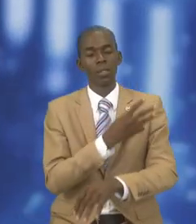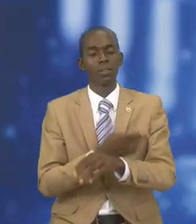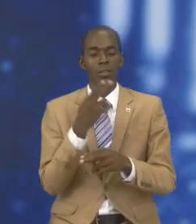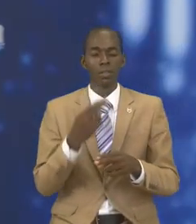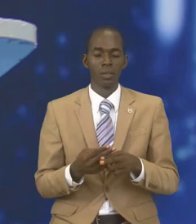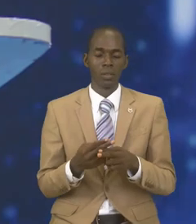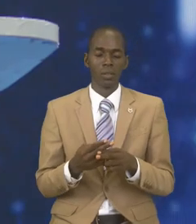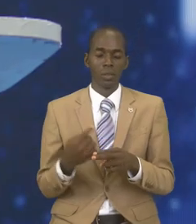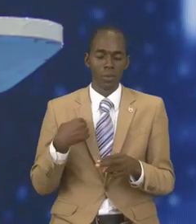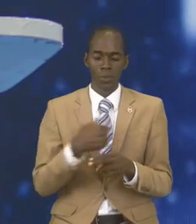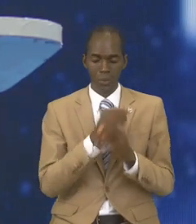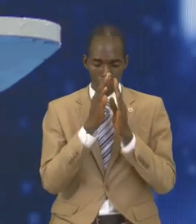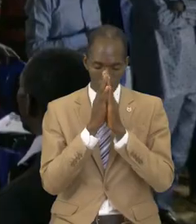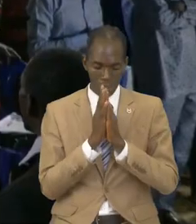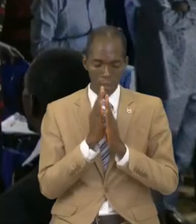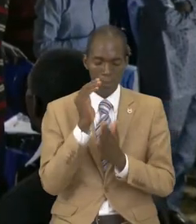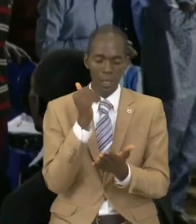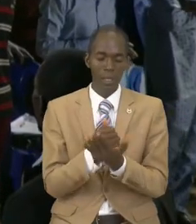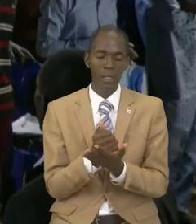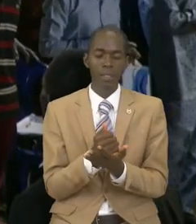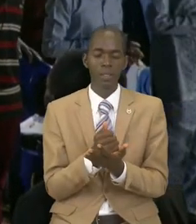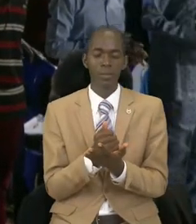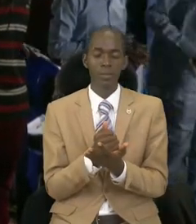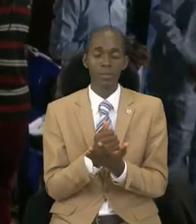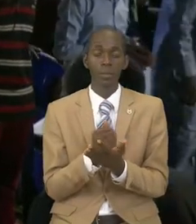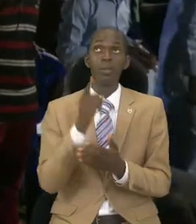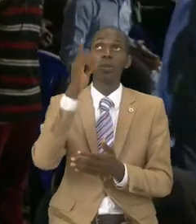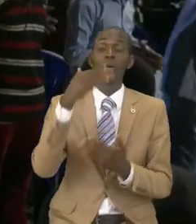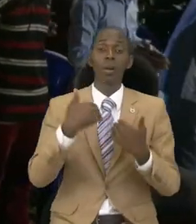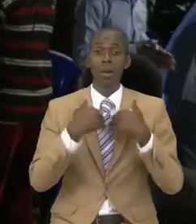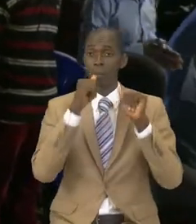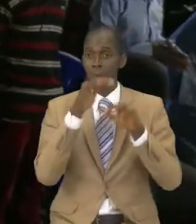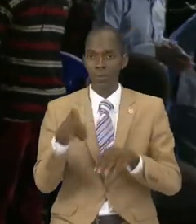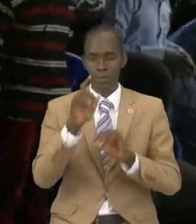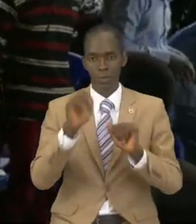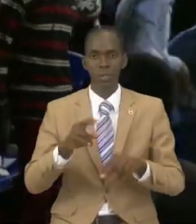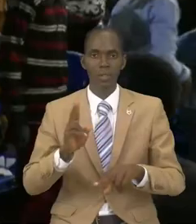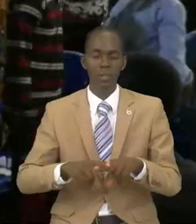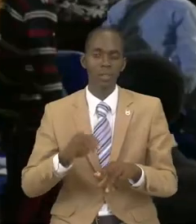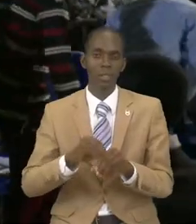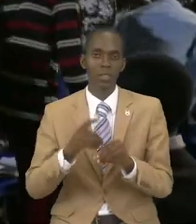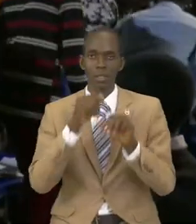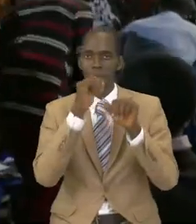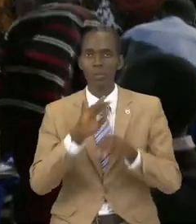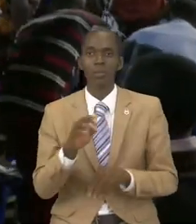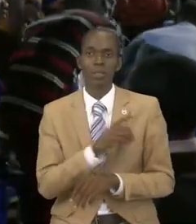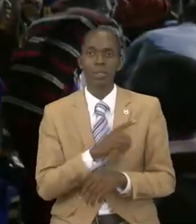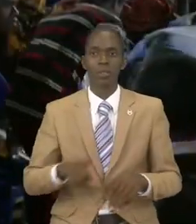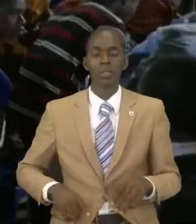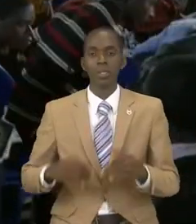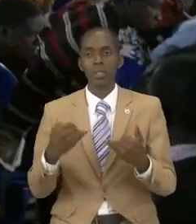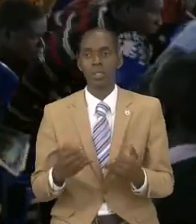name, we pray. God has blessed you already. You can sit down in the blessing of the Lord. We're coming to